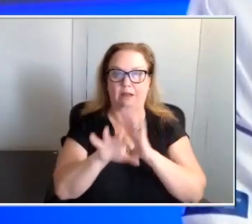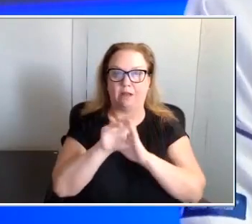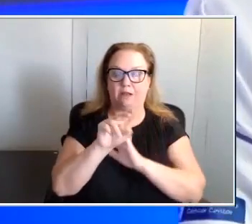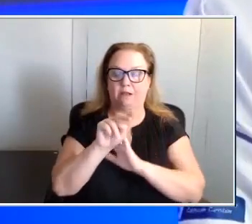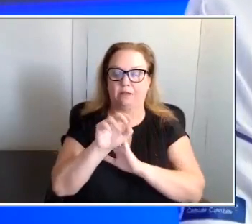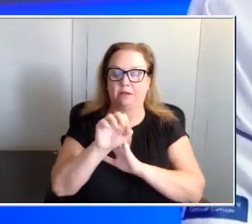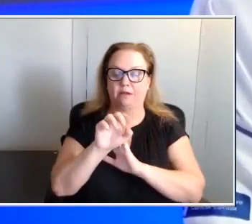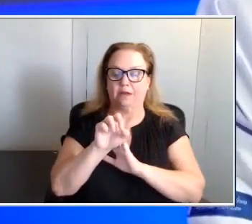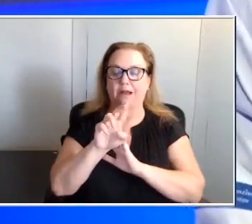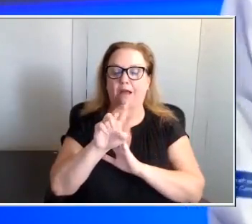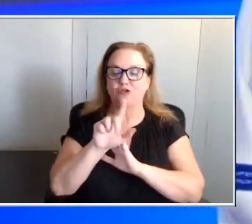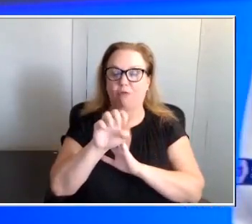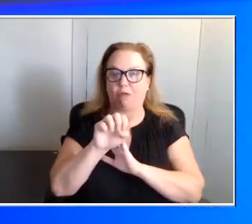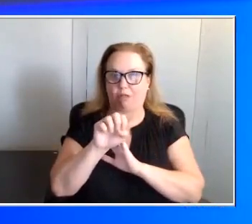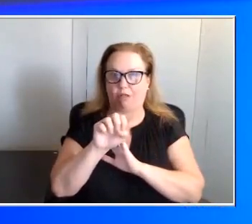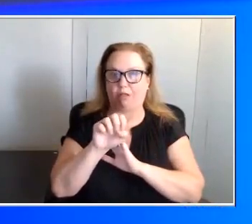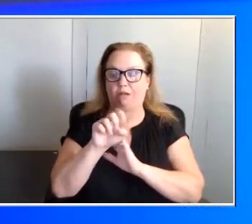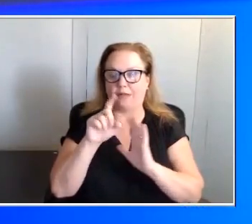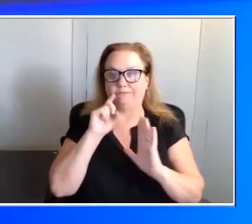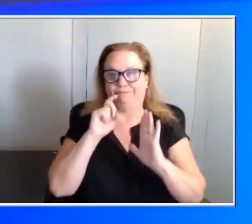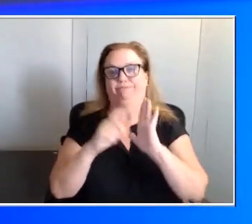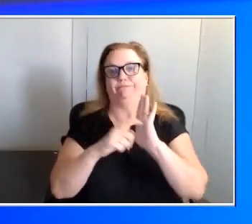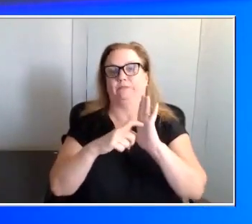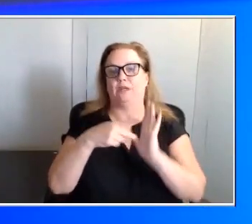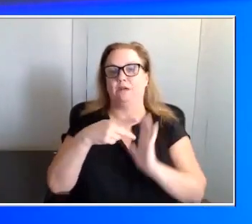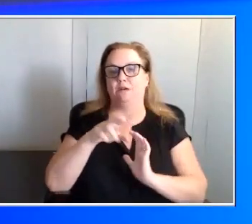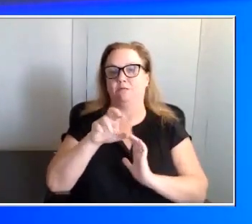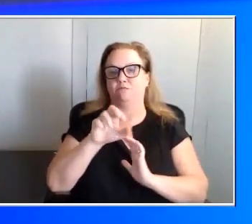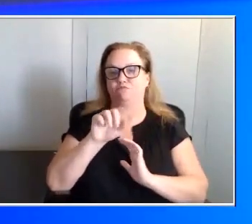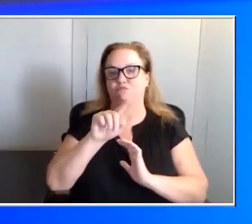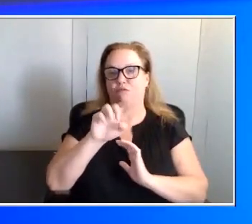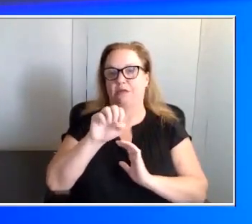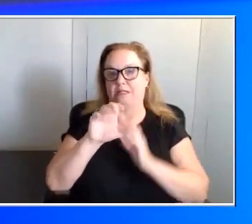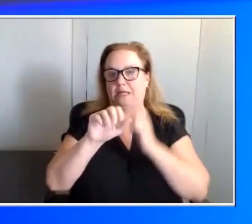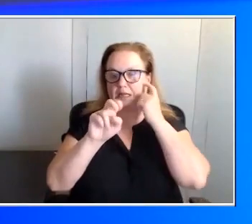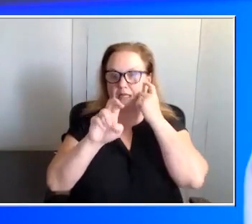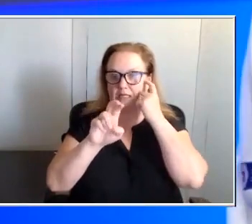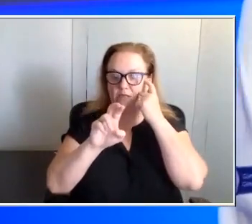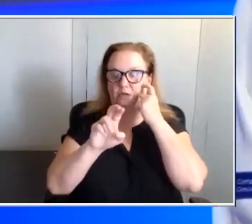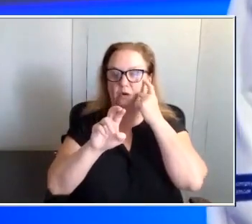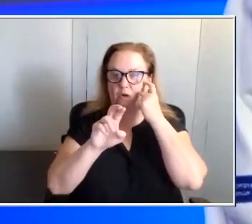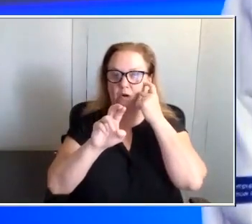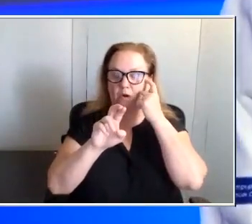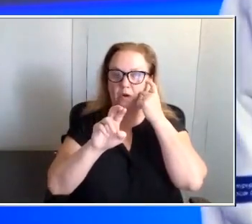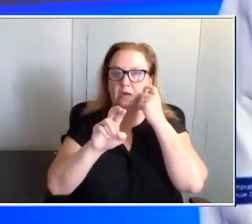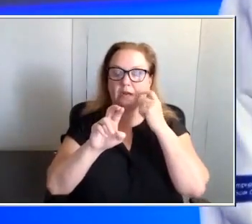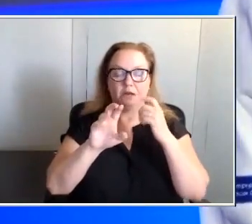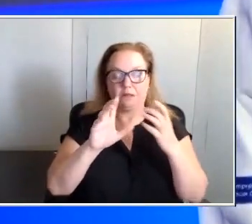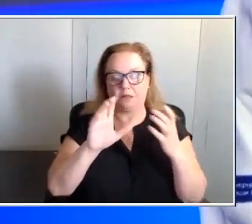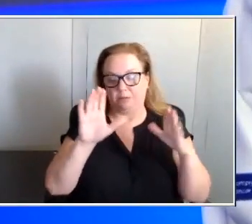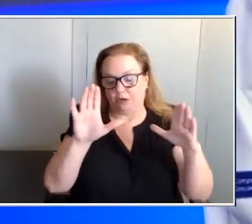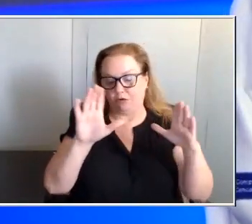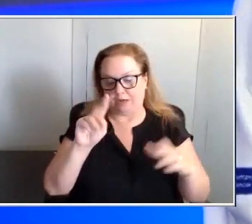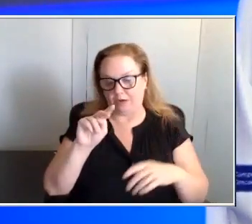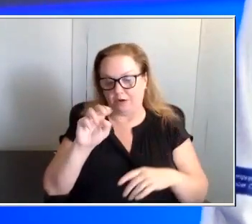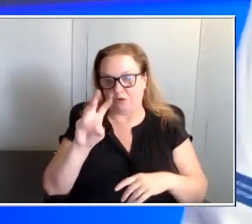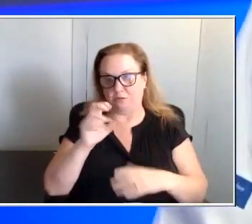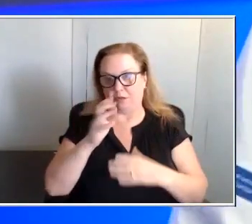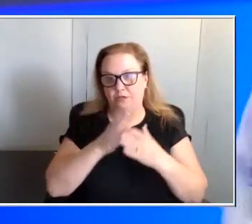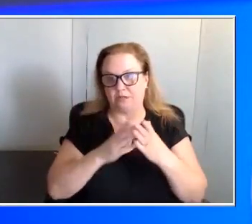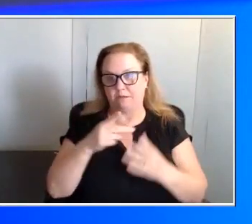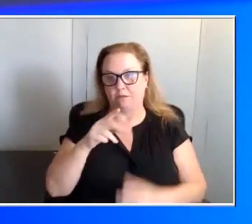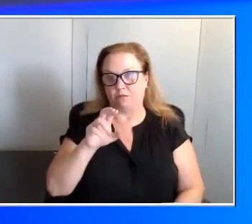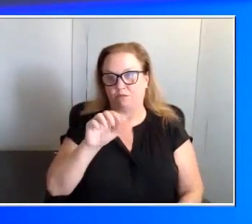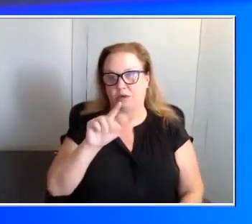to a prostate cancer diagnosis. And so even if the PSA is normal, which is great news, there is still some portion of men that have prostate cancer that can be